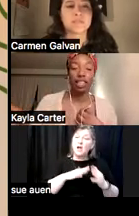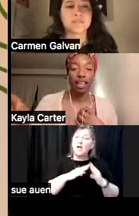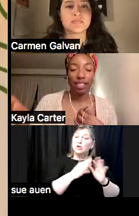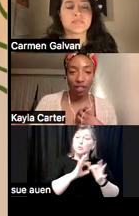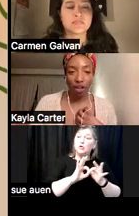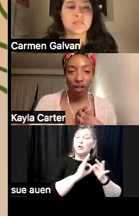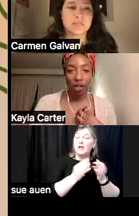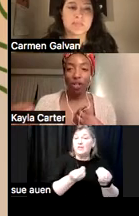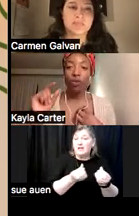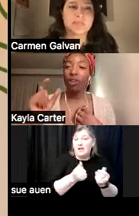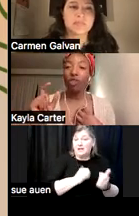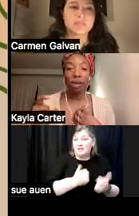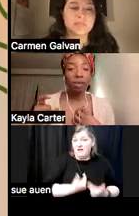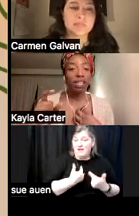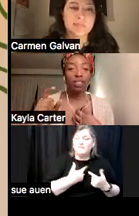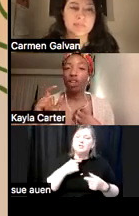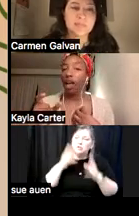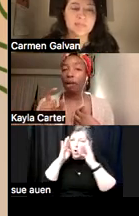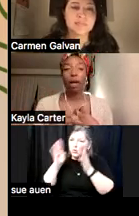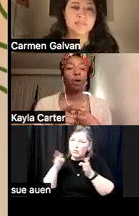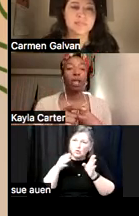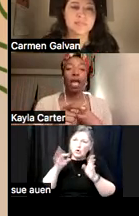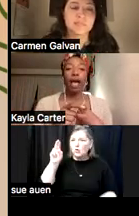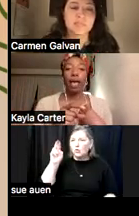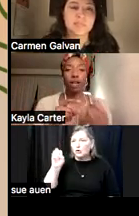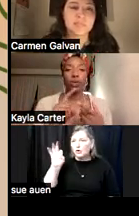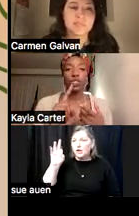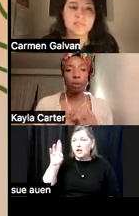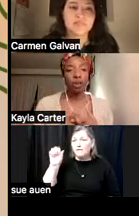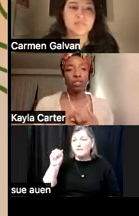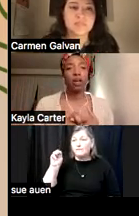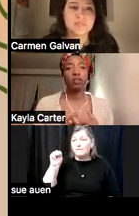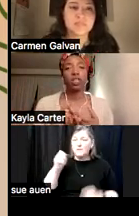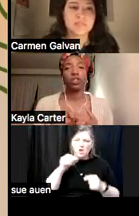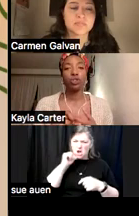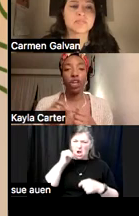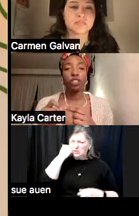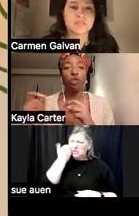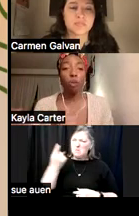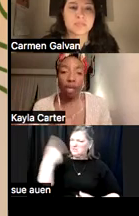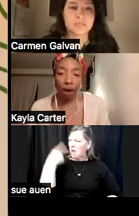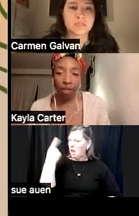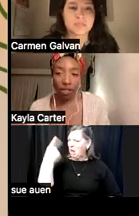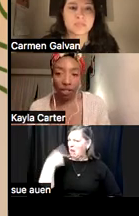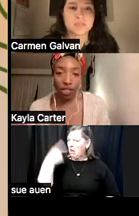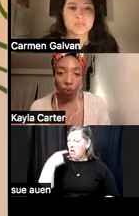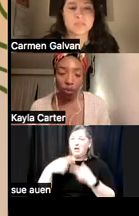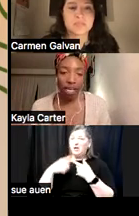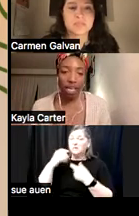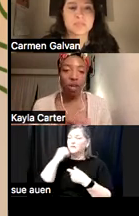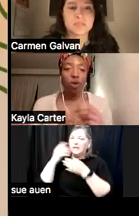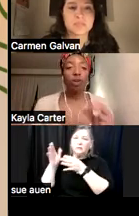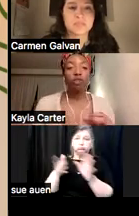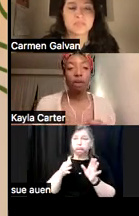land that I exist on. So reframing is not about how do we shame ourselves into transforming our relationship with